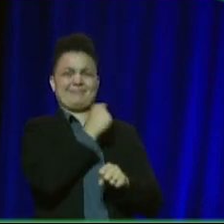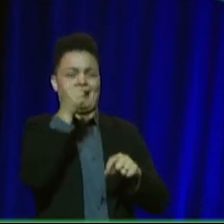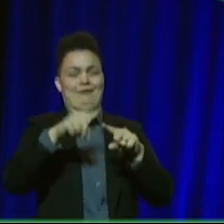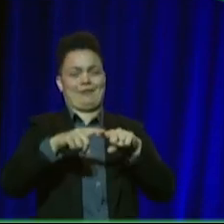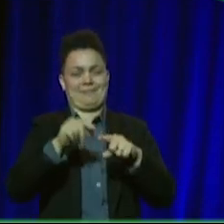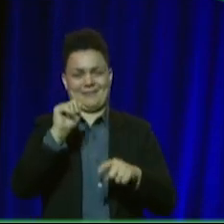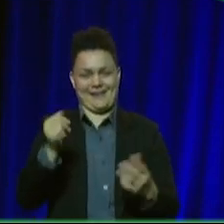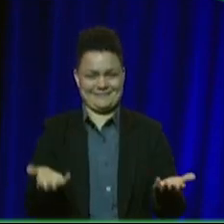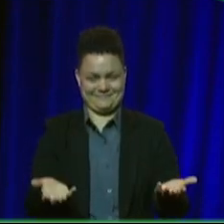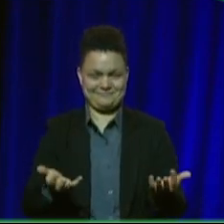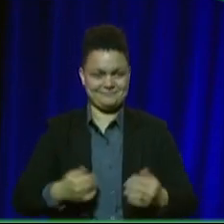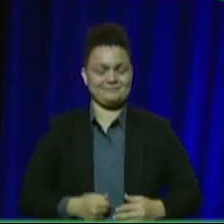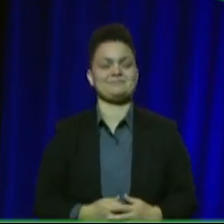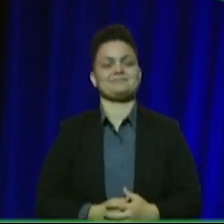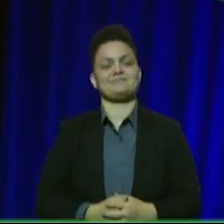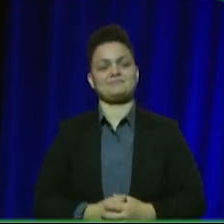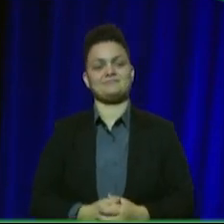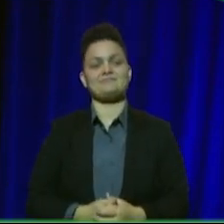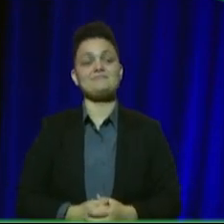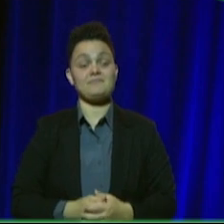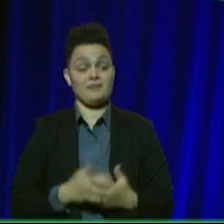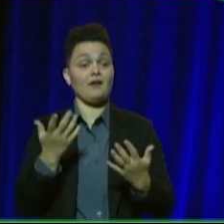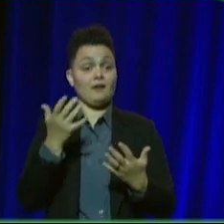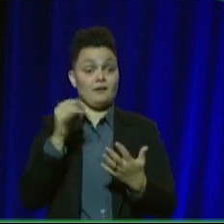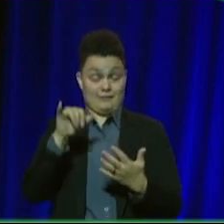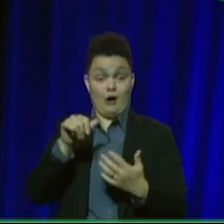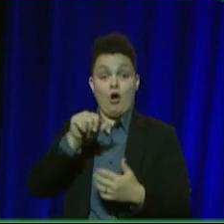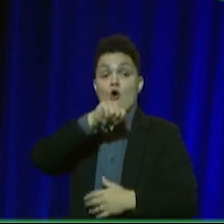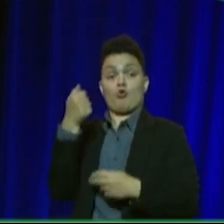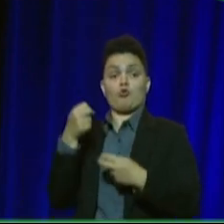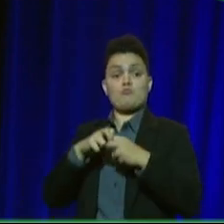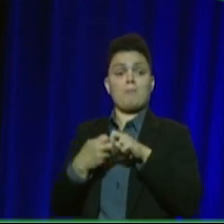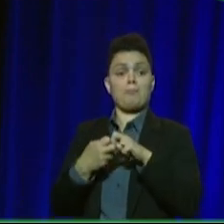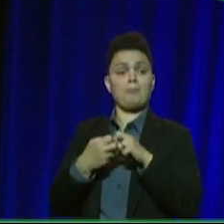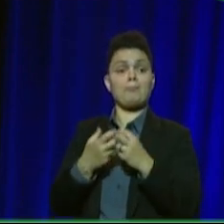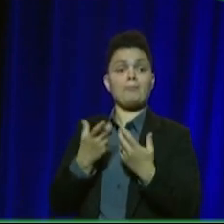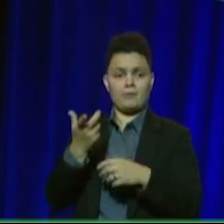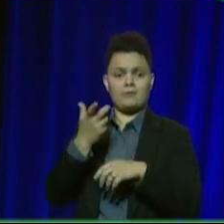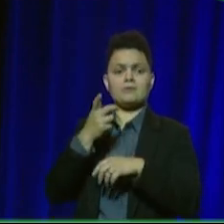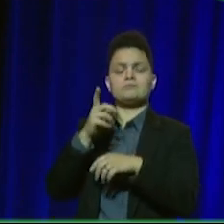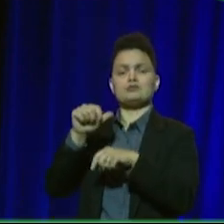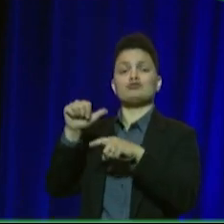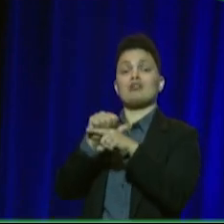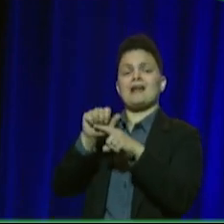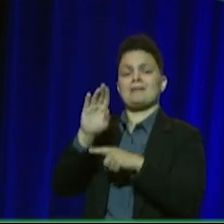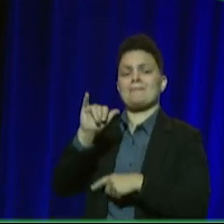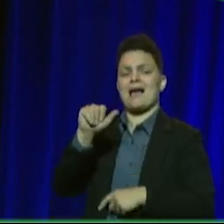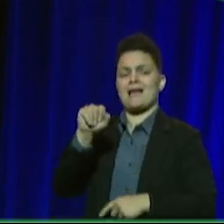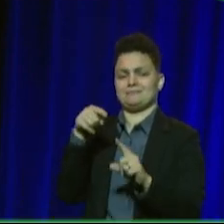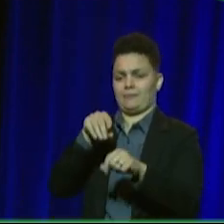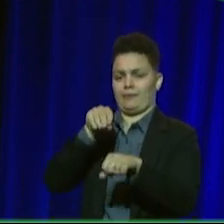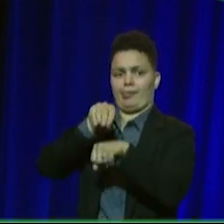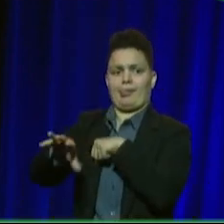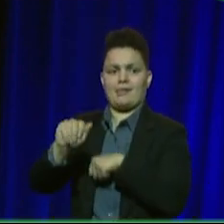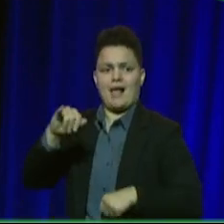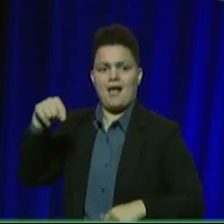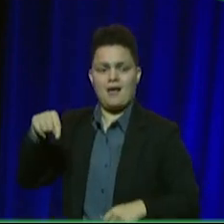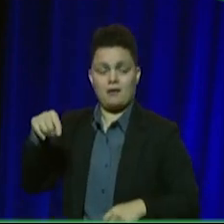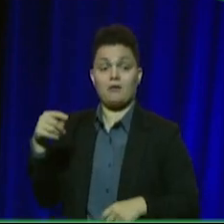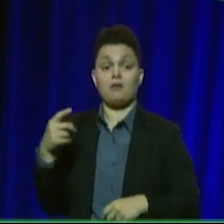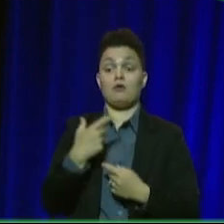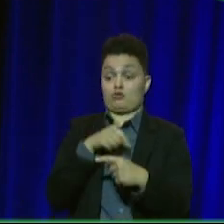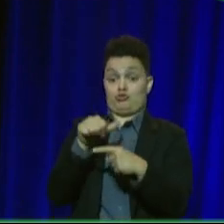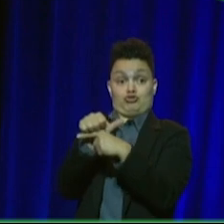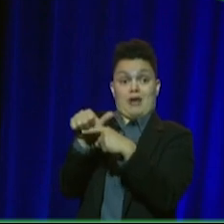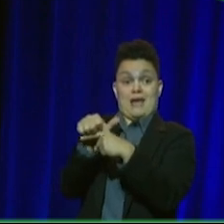second problem is what we call training bias. Now, all of these AI models are built on top of, basically